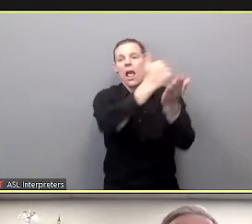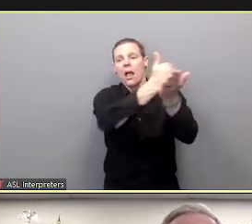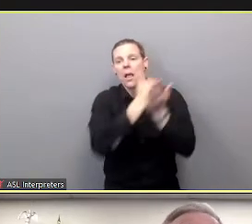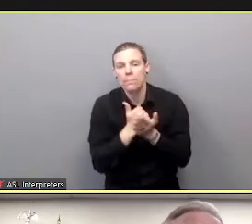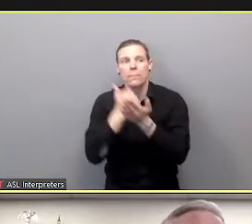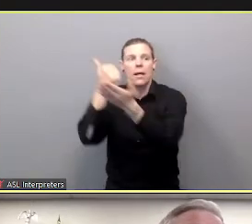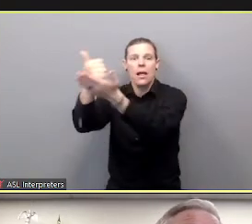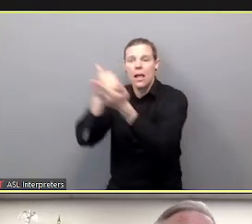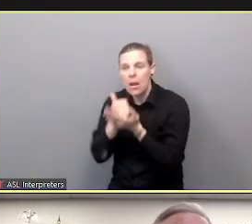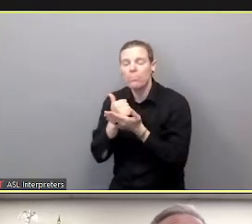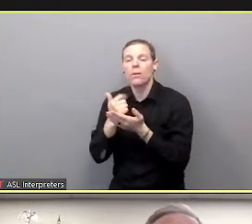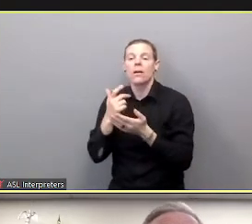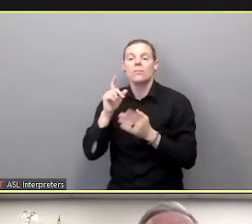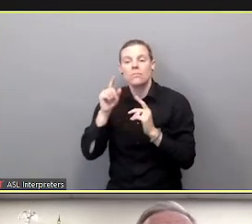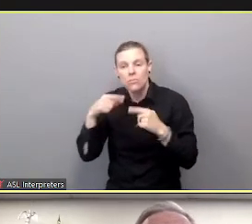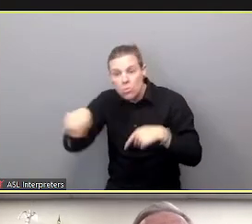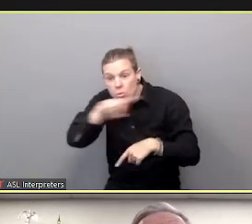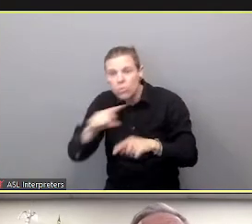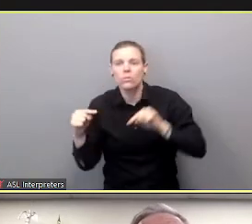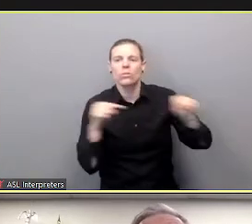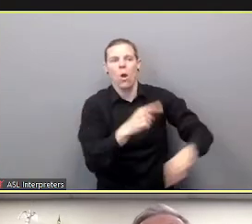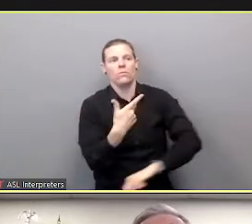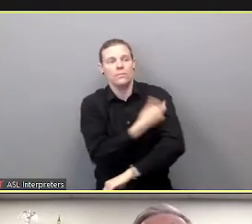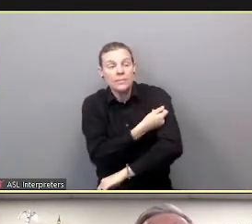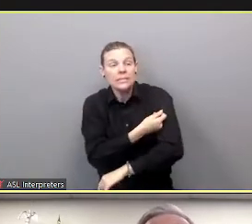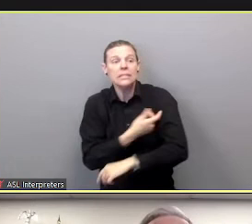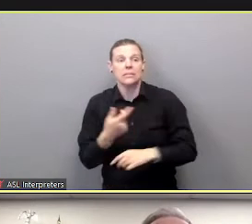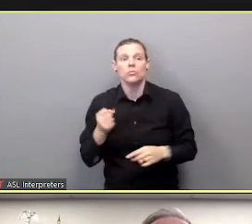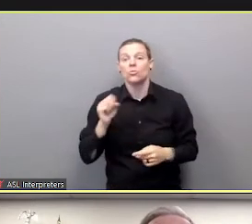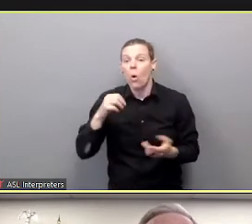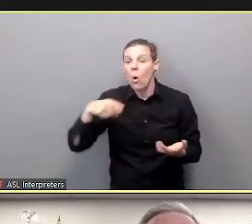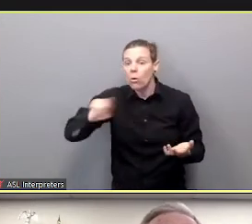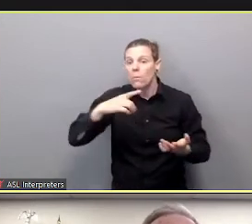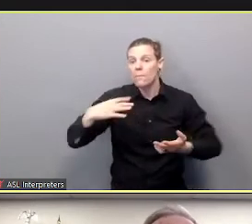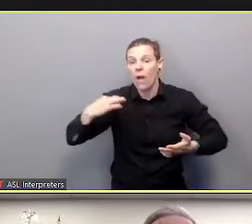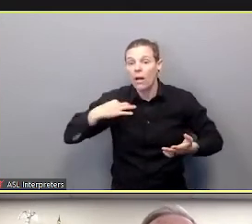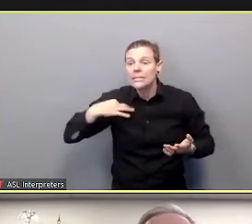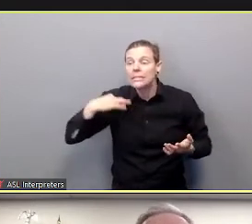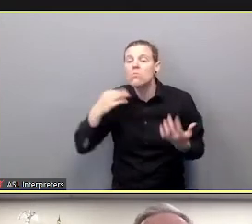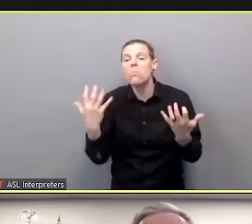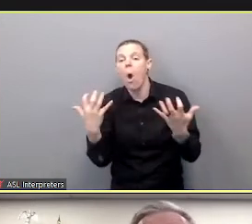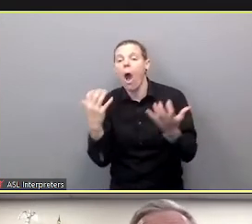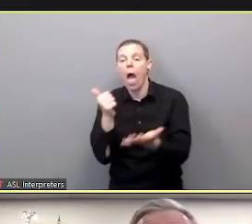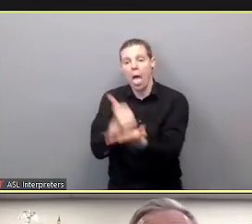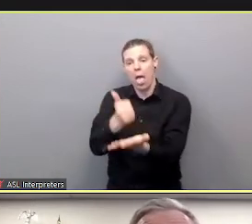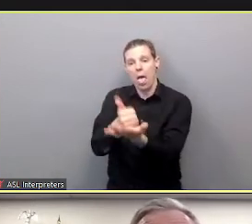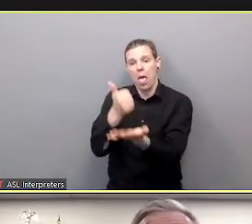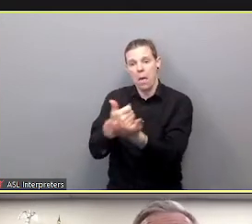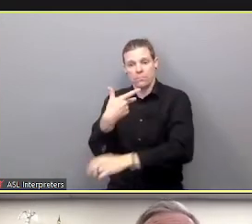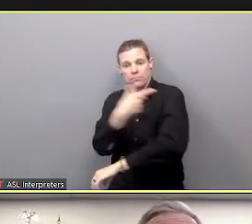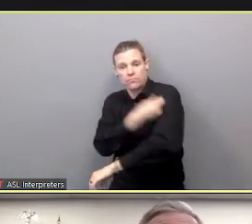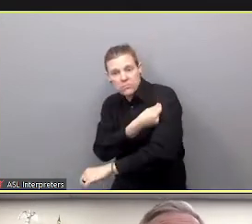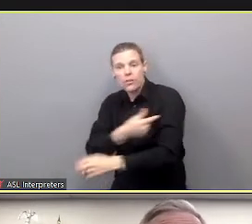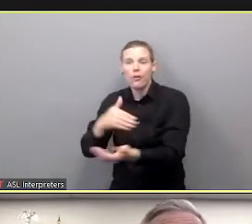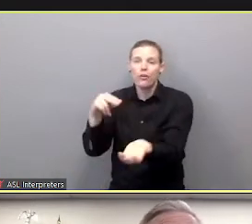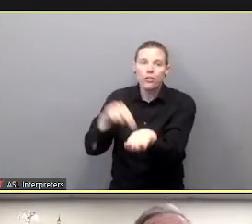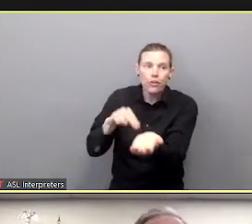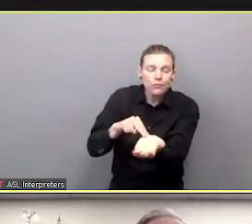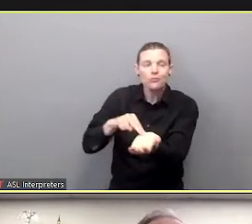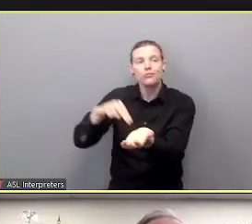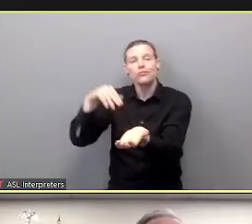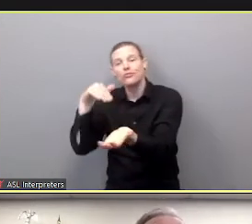really should start taking place in doctors and nurse practitioners and physicians' assistants'